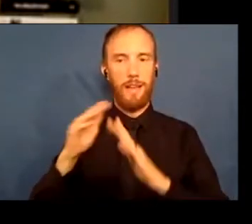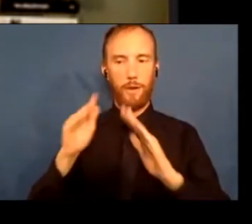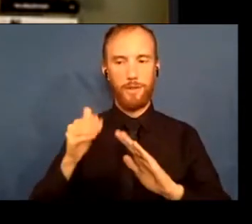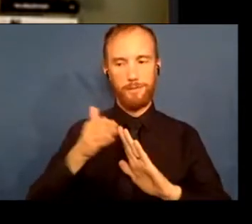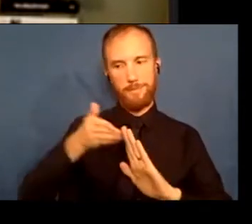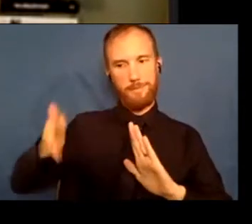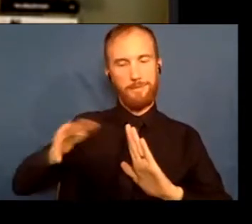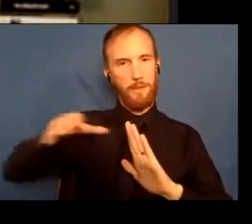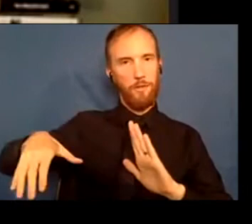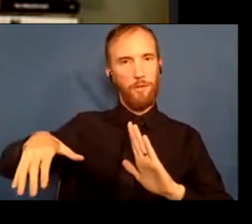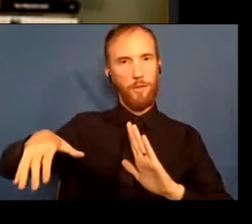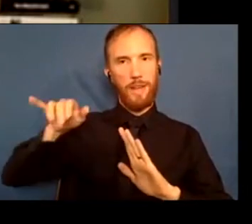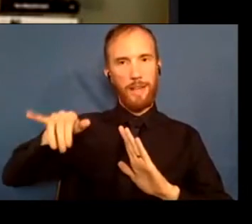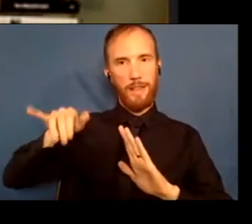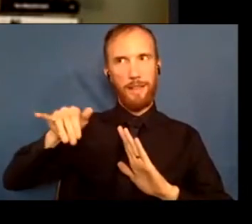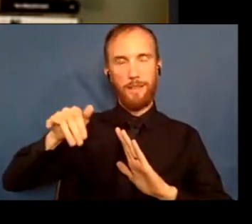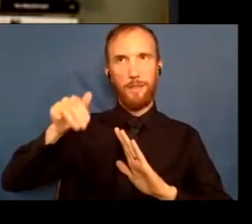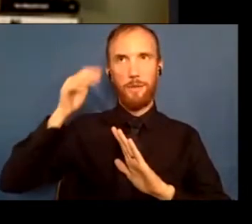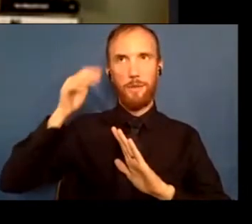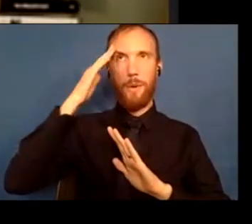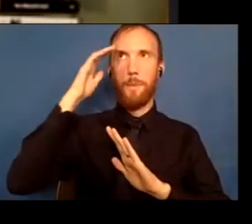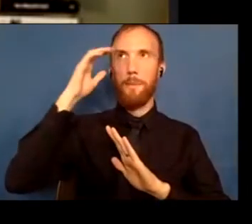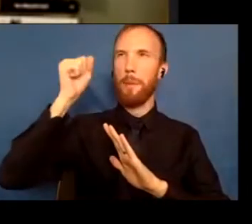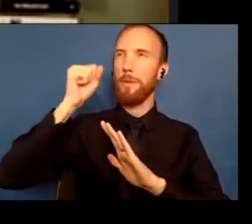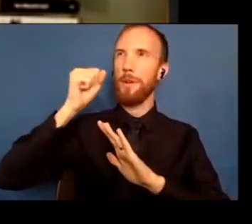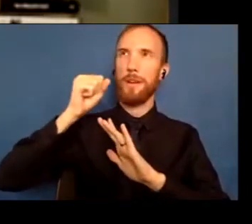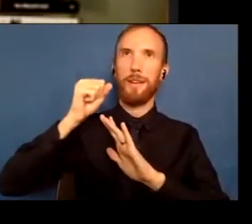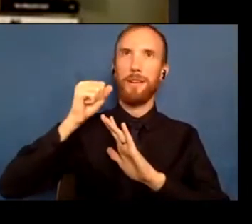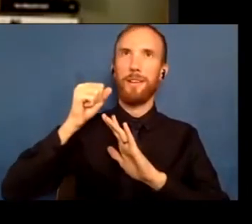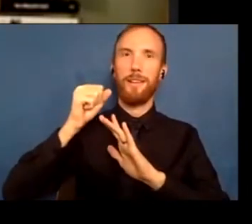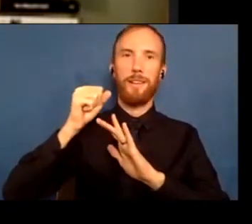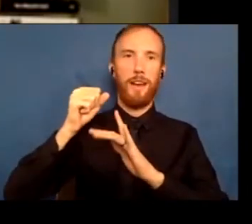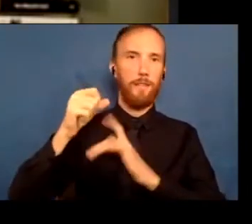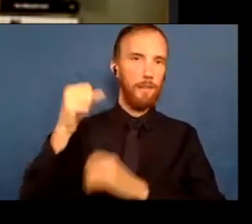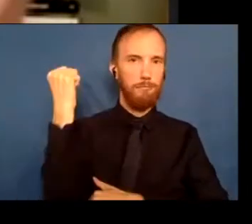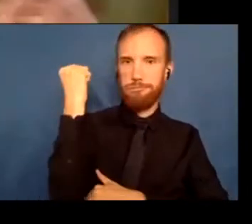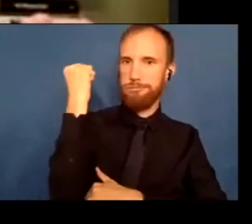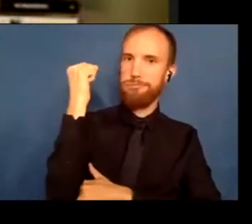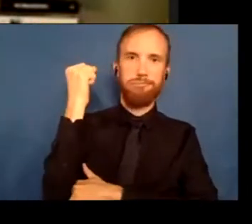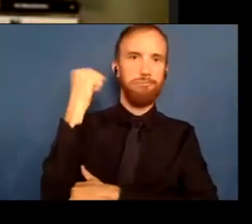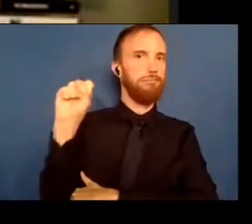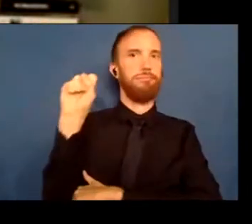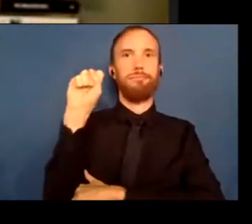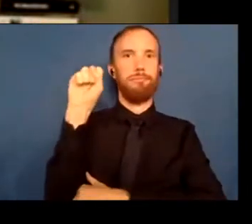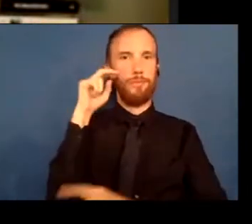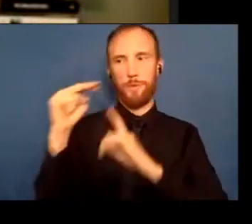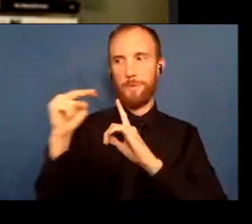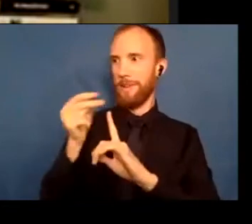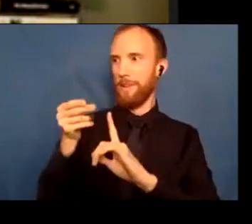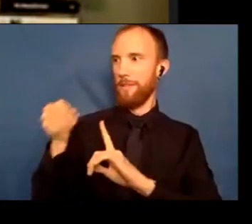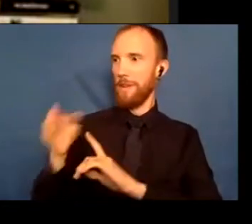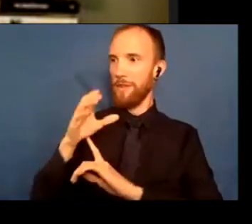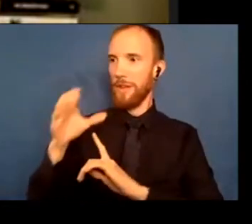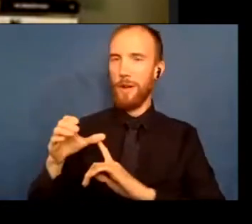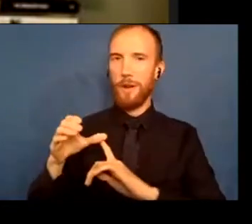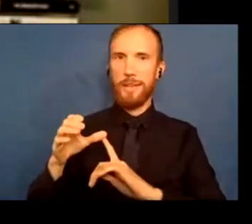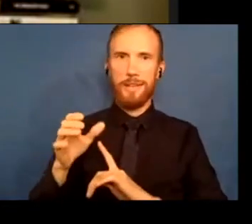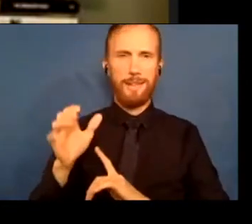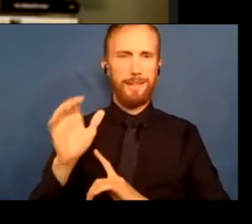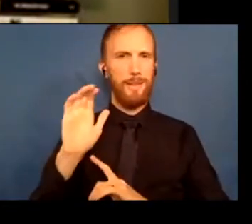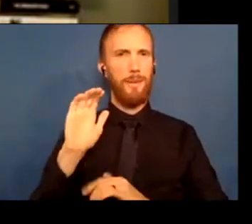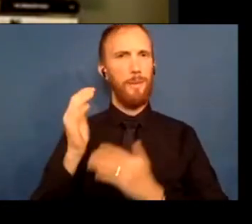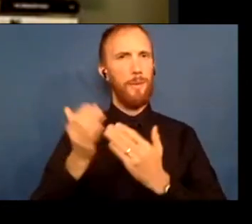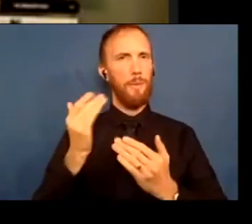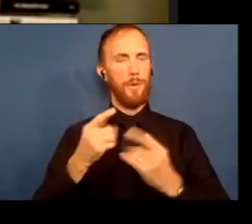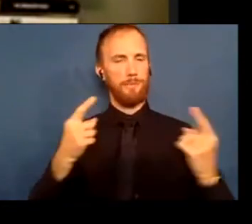a radical side of humanity in Chicago, almost a contradiction to the concrete architecture.